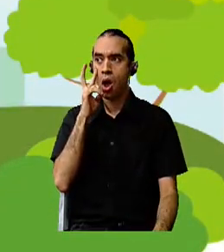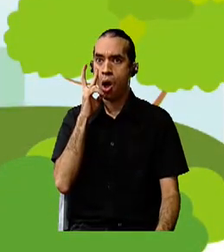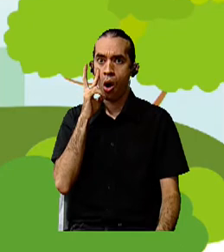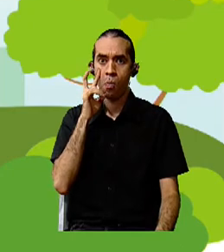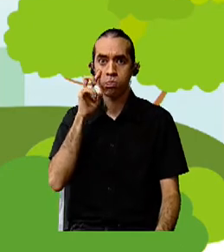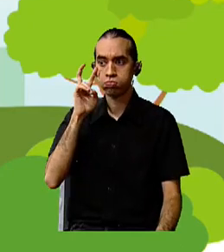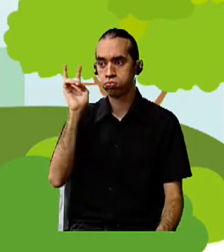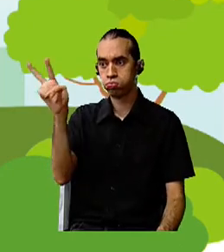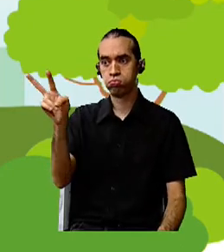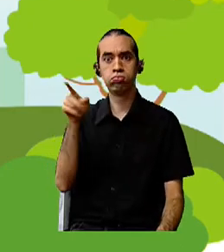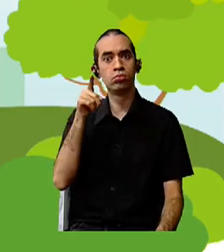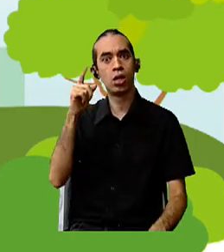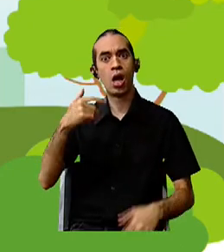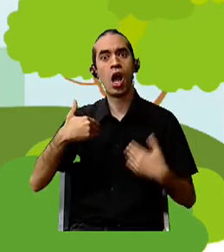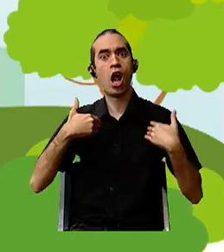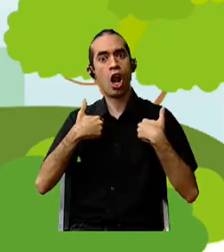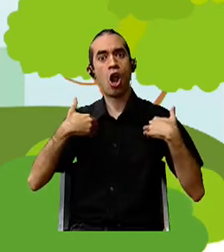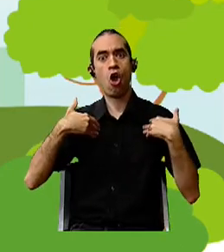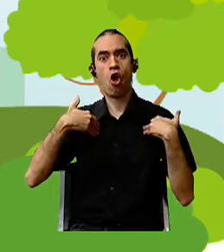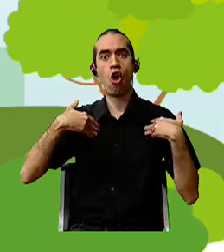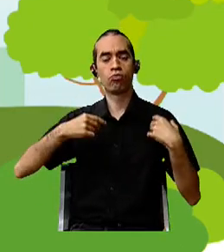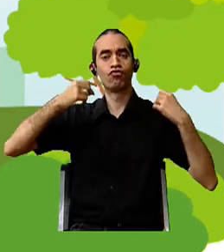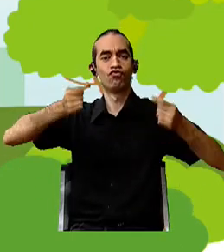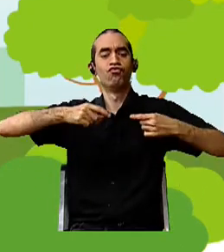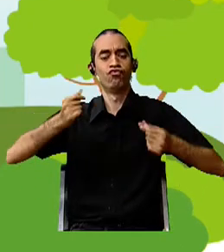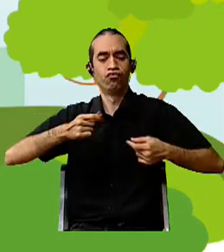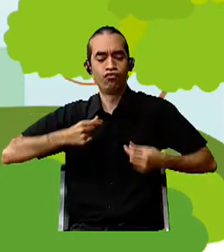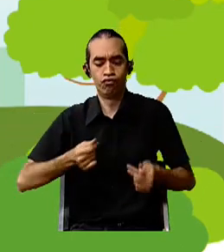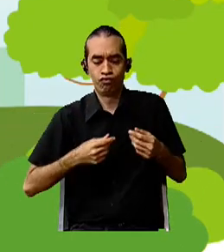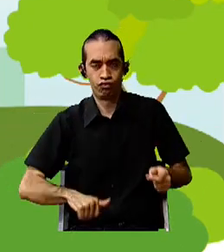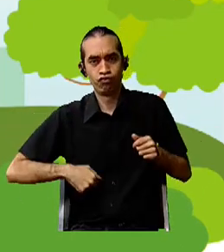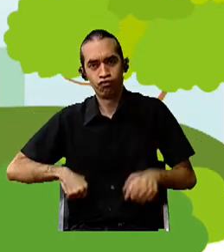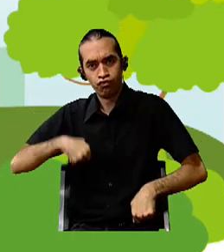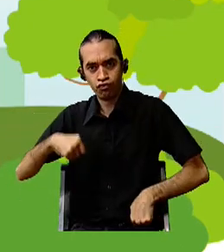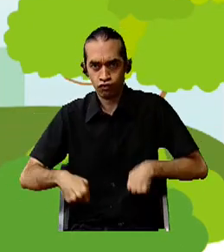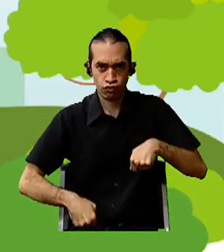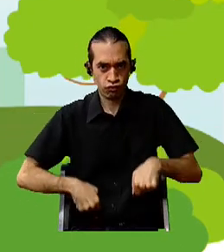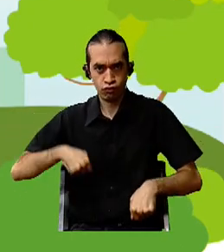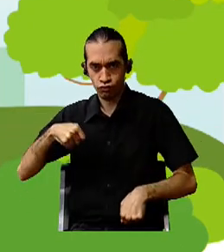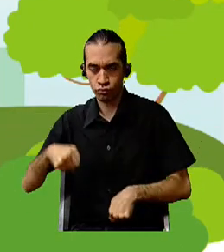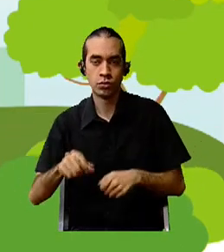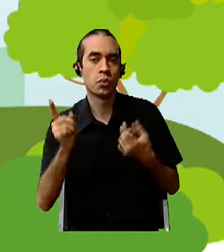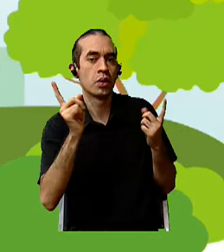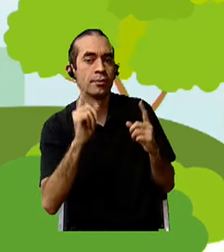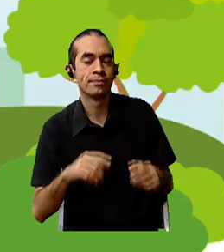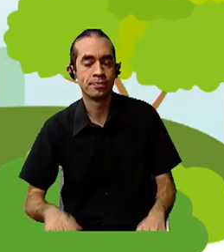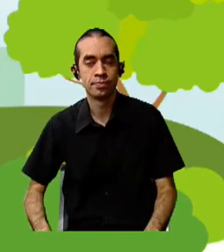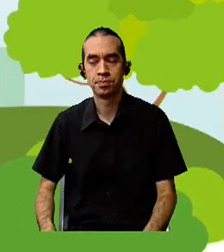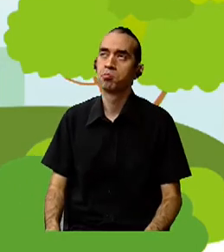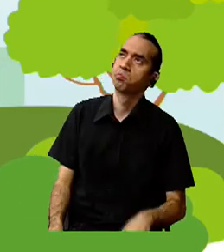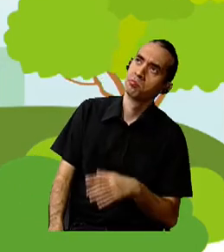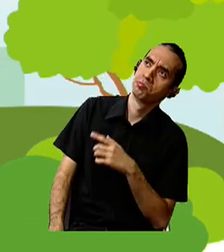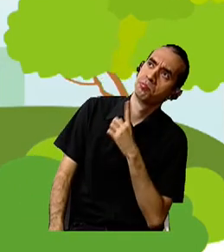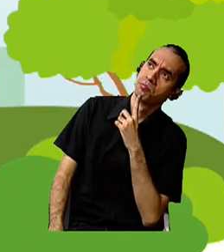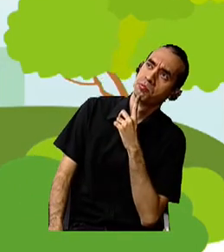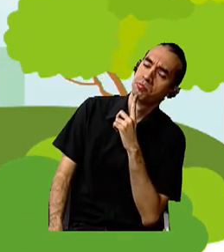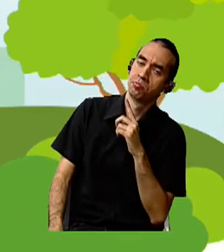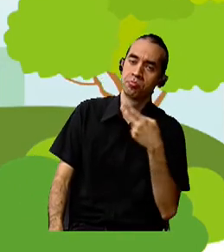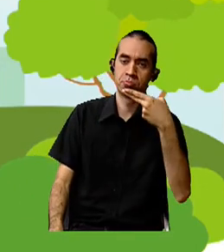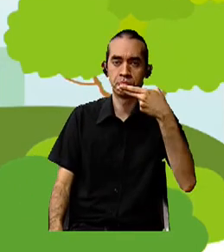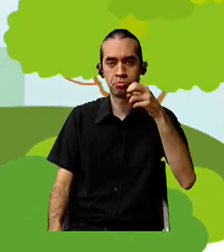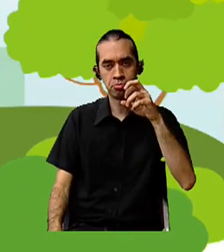This animal is very fast. What animal is that, Chuli? Well,